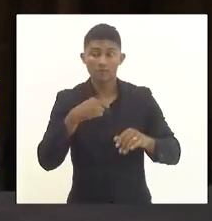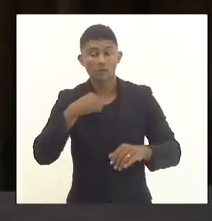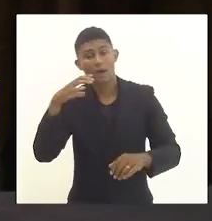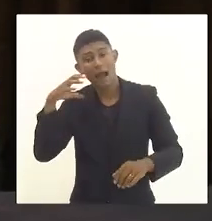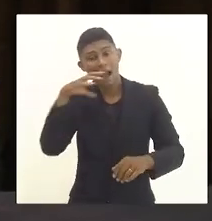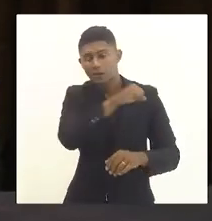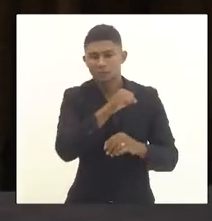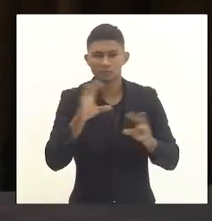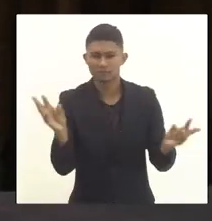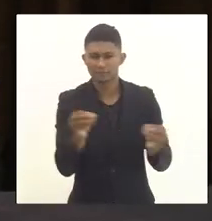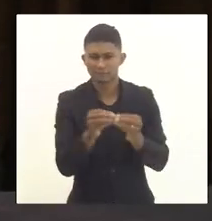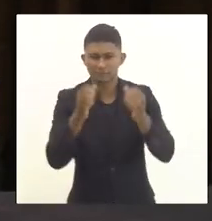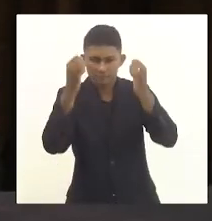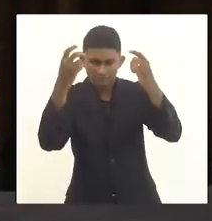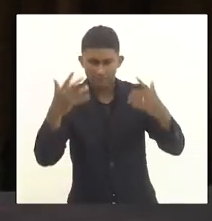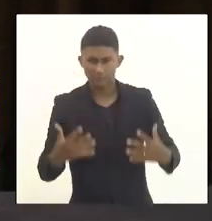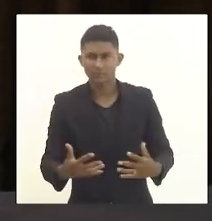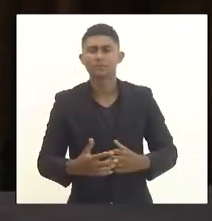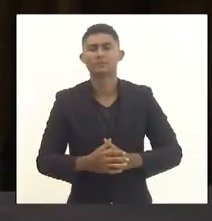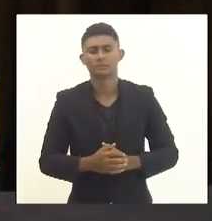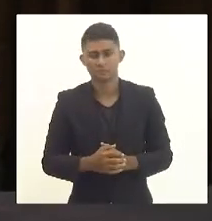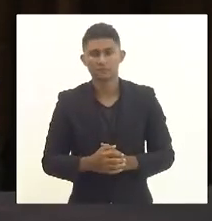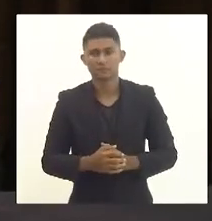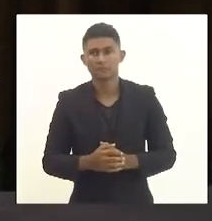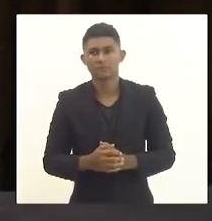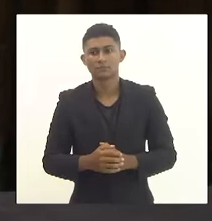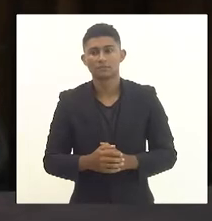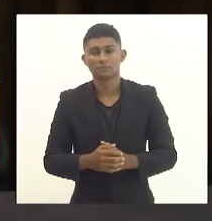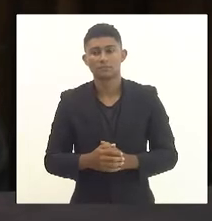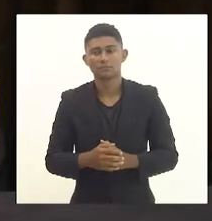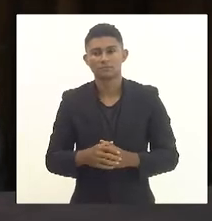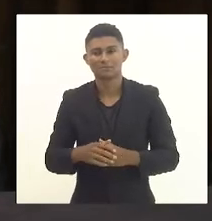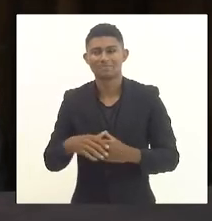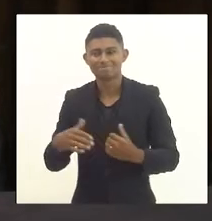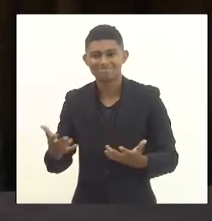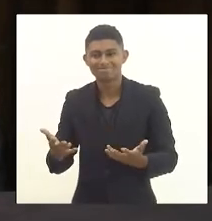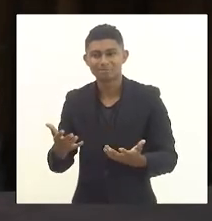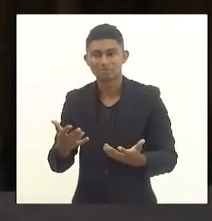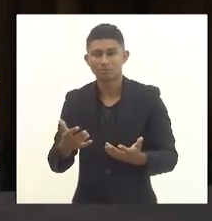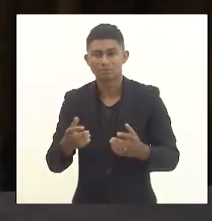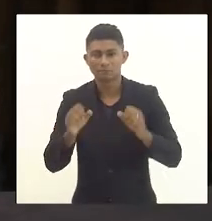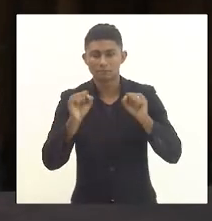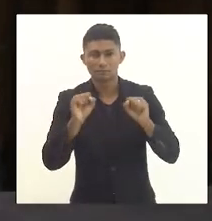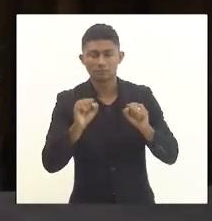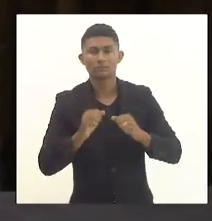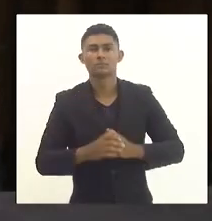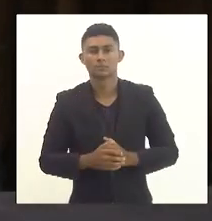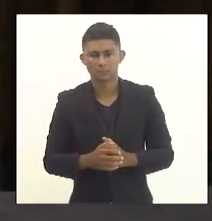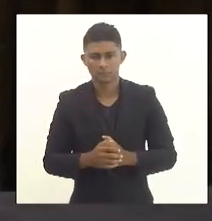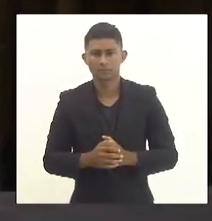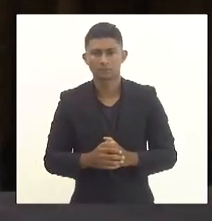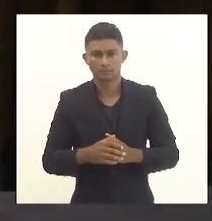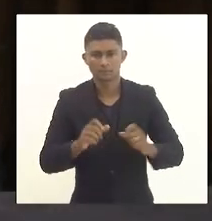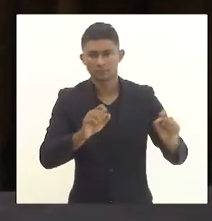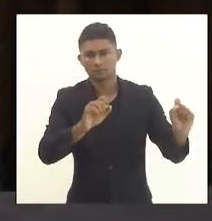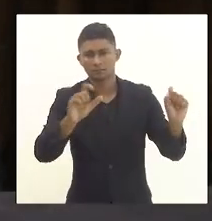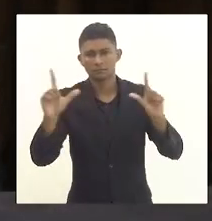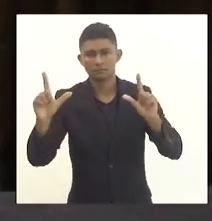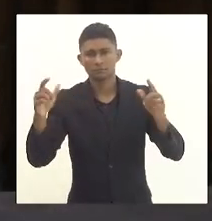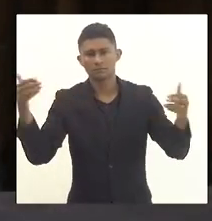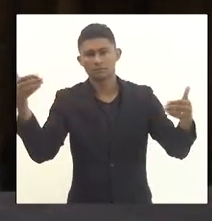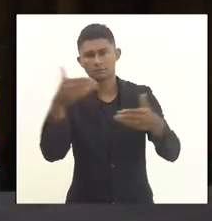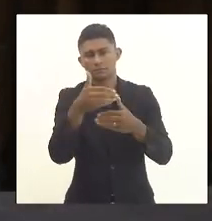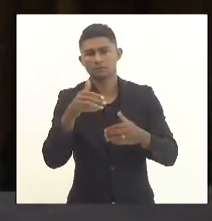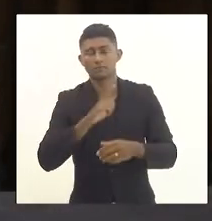sobre essa questão, a revolução da Jugano, se puder passar o slide. E tem um